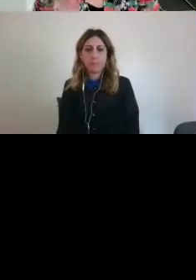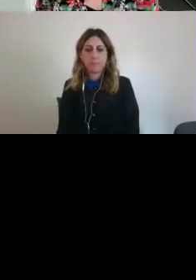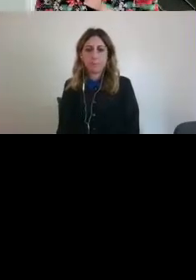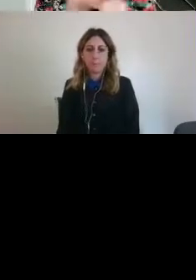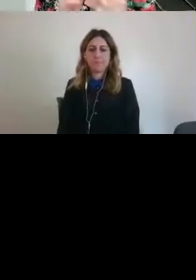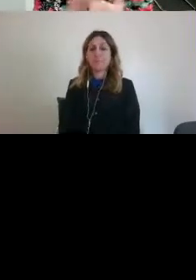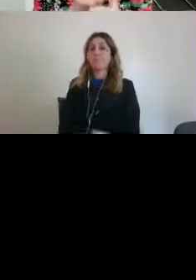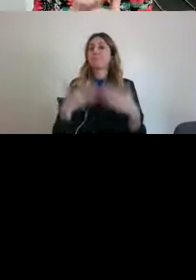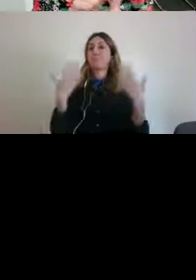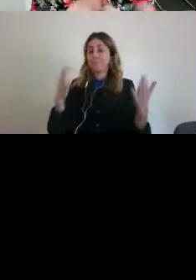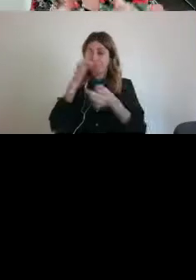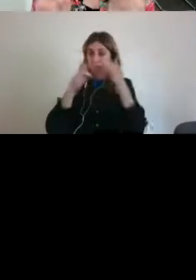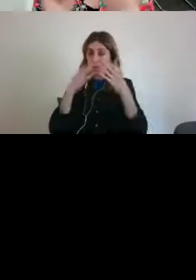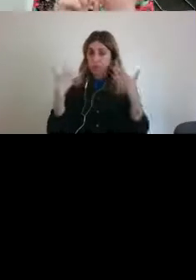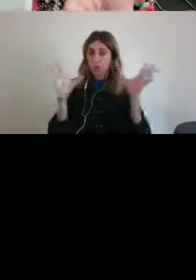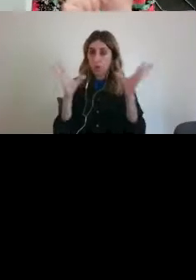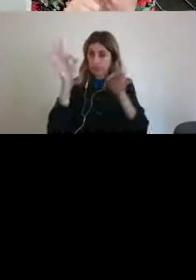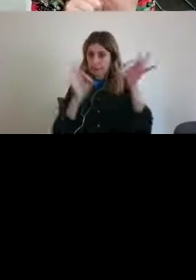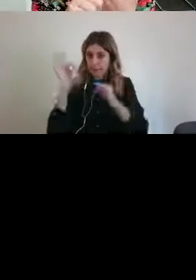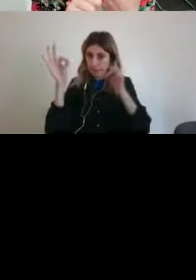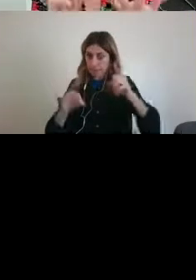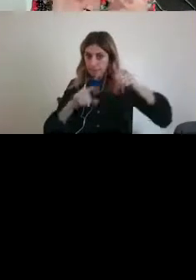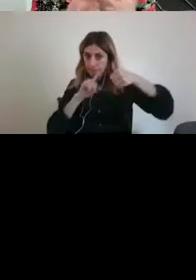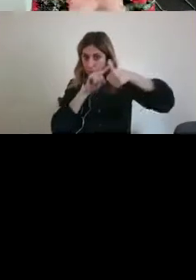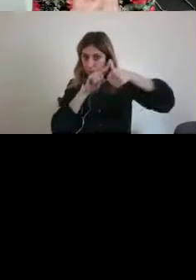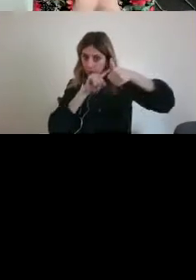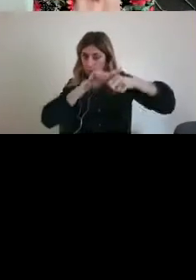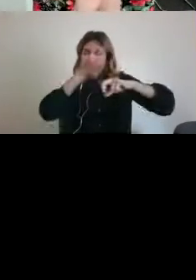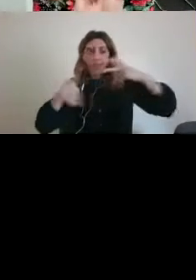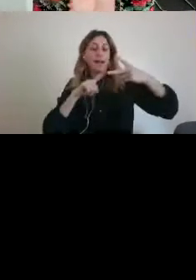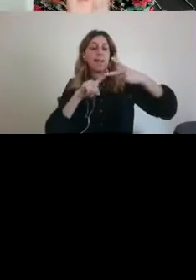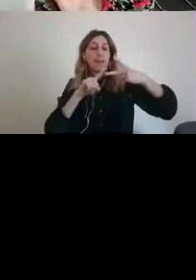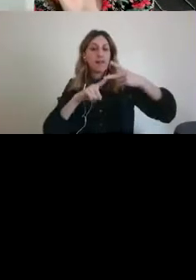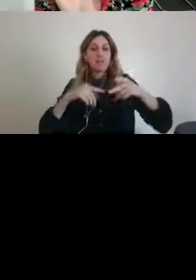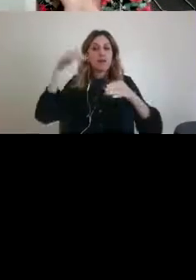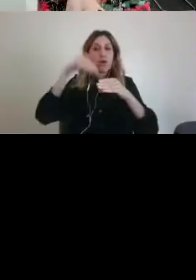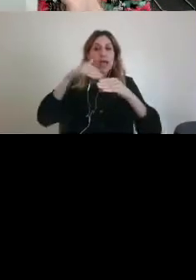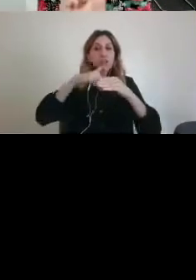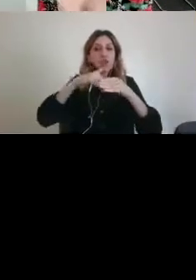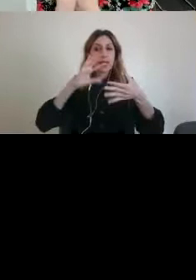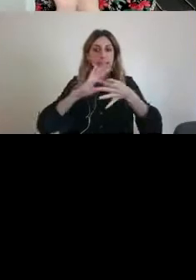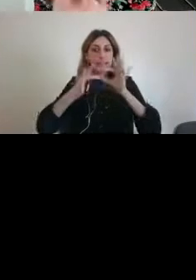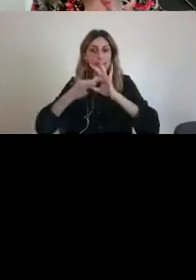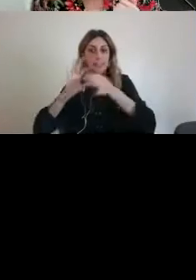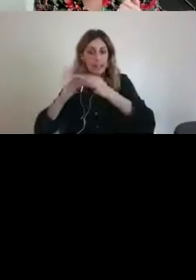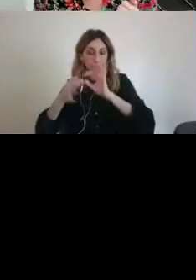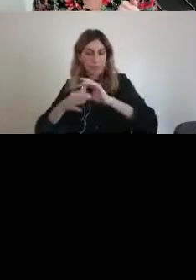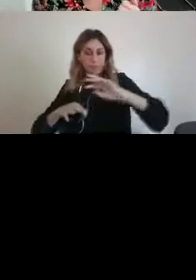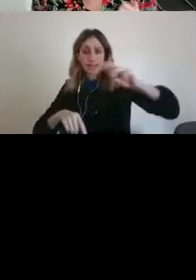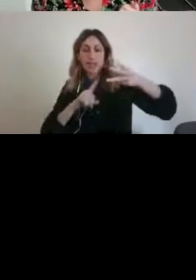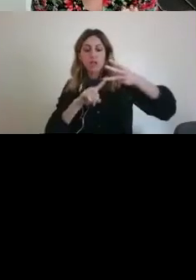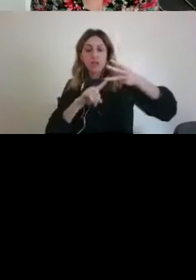So we've talked about schema and we've talked about internal linking. The last thing we are going to talk about is improving your